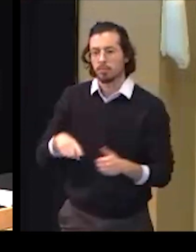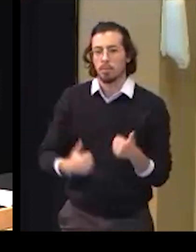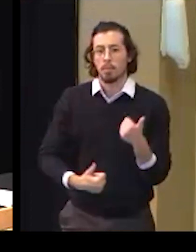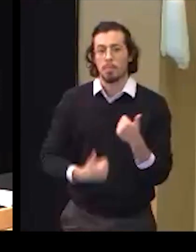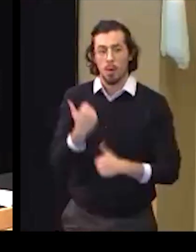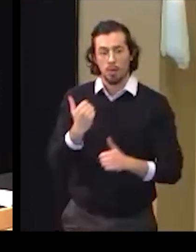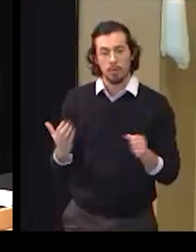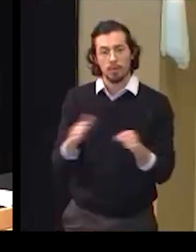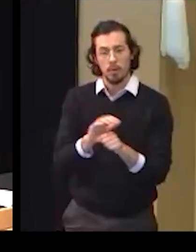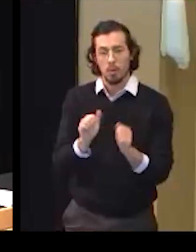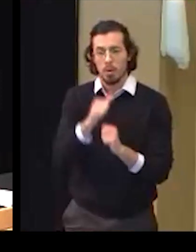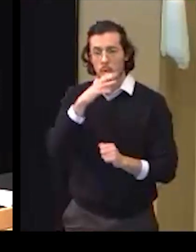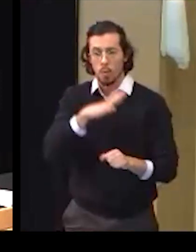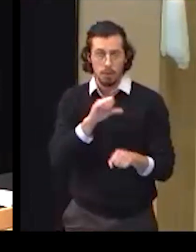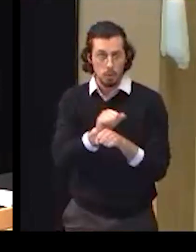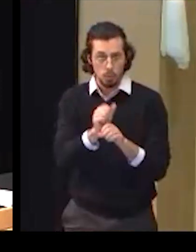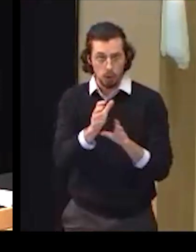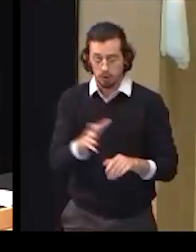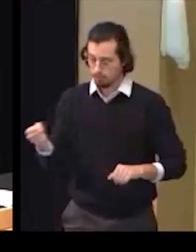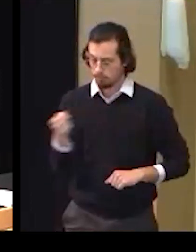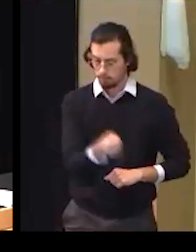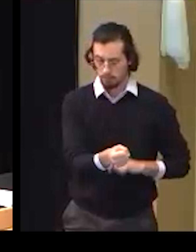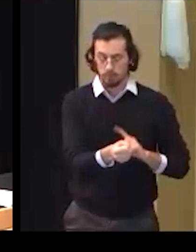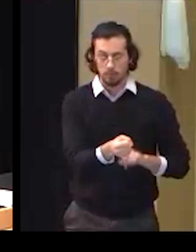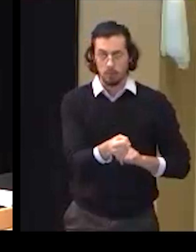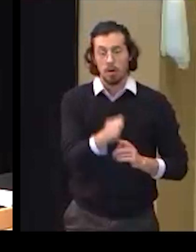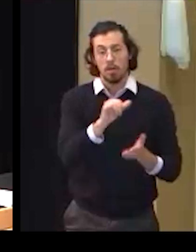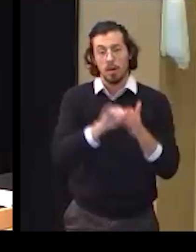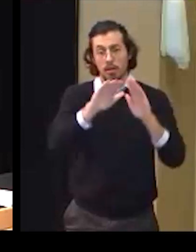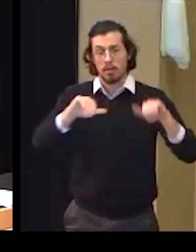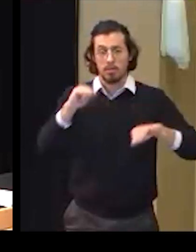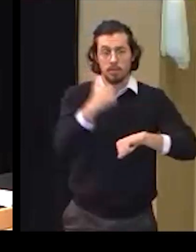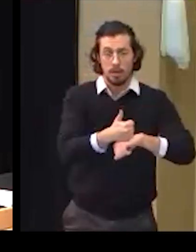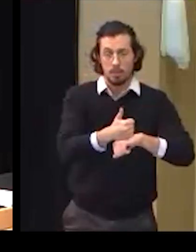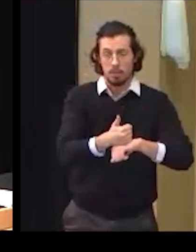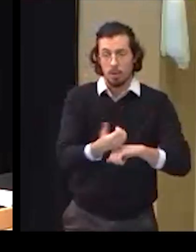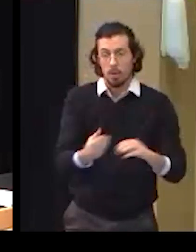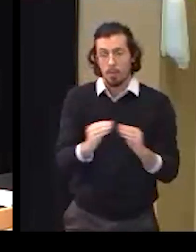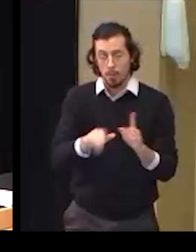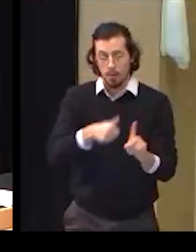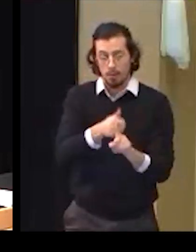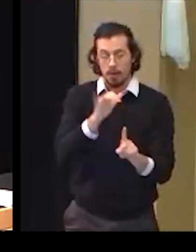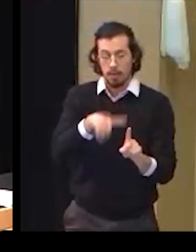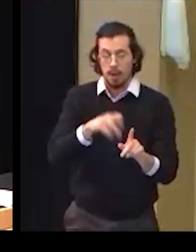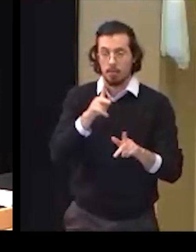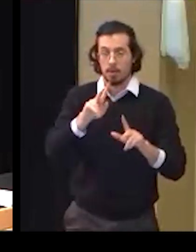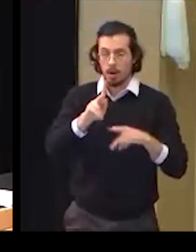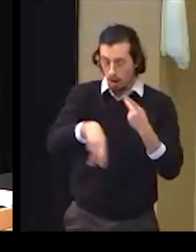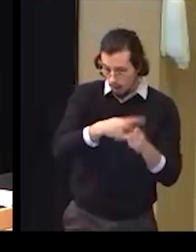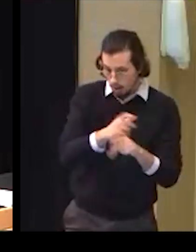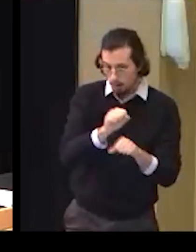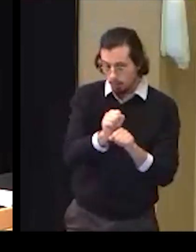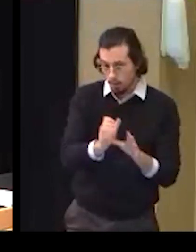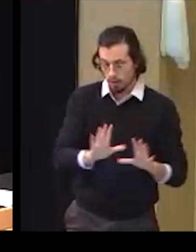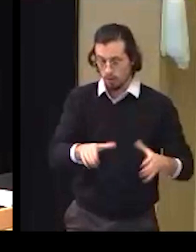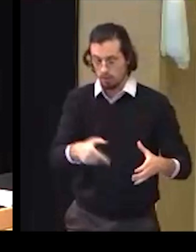by women. And is a system that's put in place more impactful on that category of workers? And does that